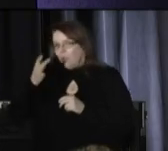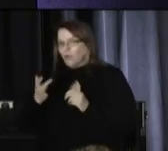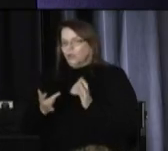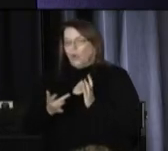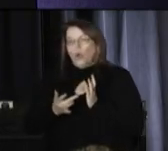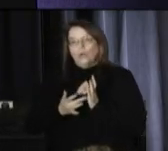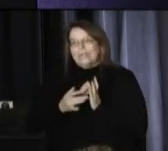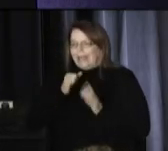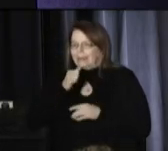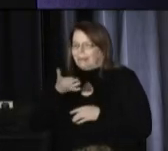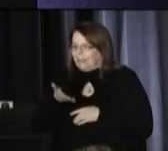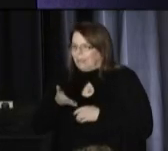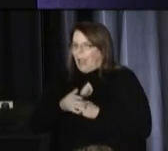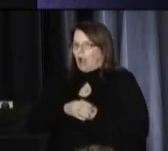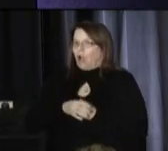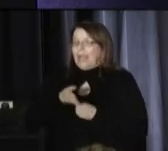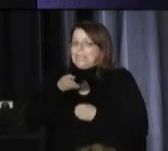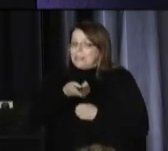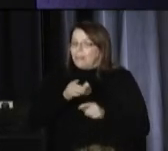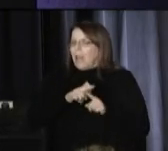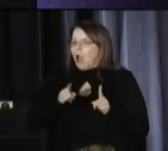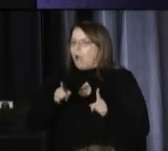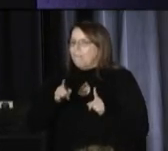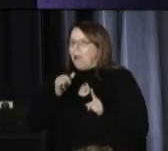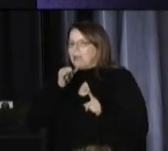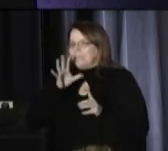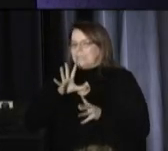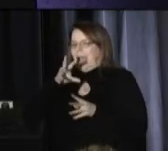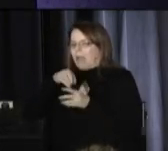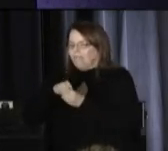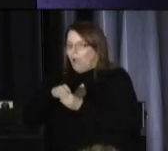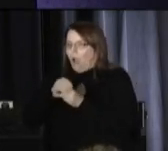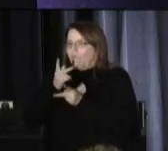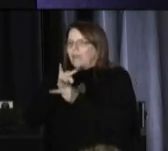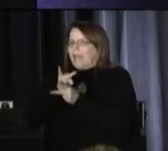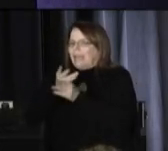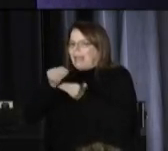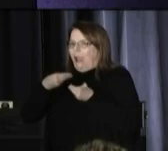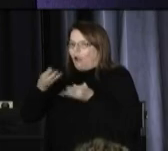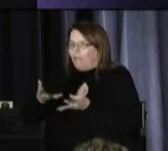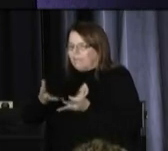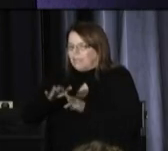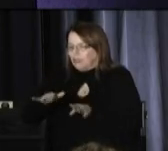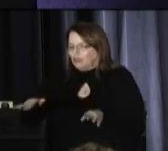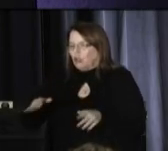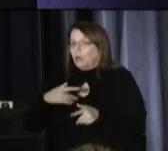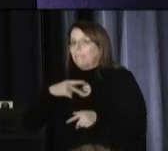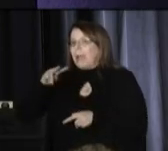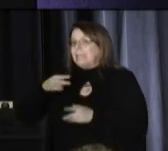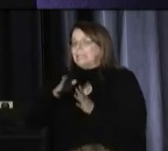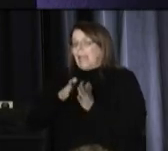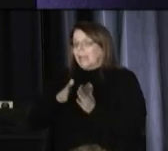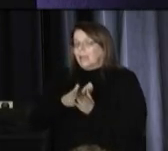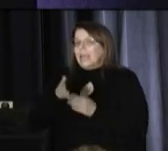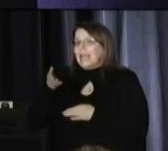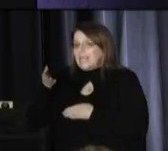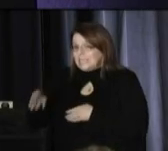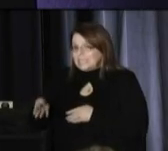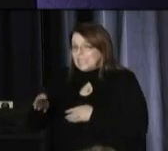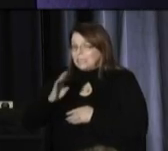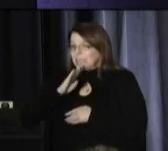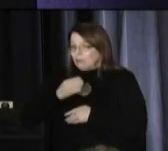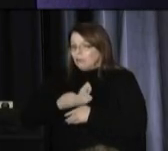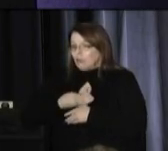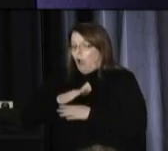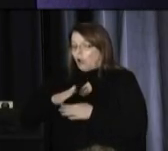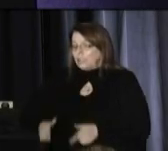right? My first novel, he is there, but he is not partaking in caregiving of his children. Mm. My second novel, he exists in his daughter's life through phone calls,